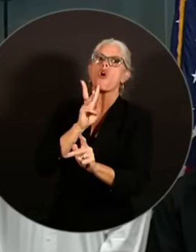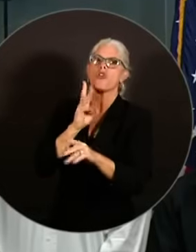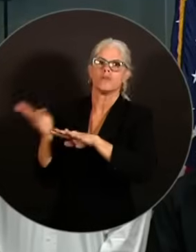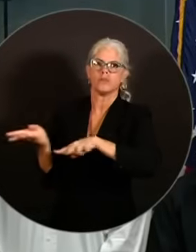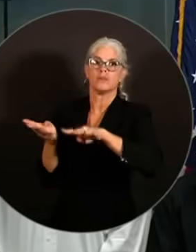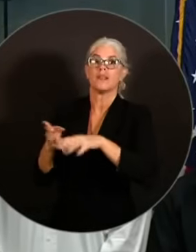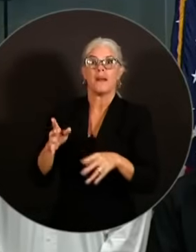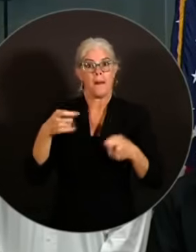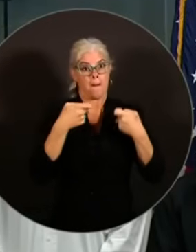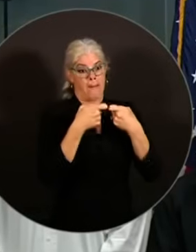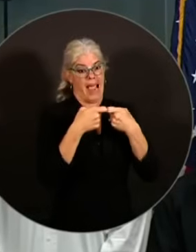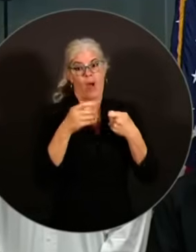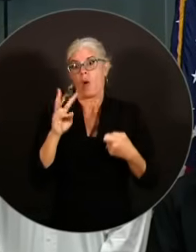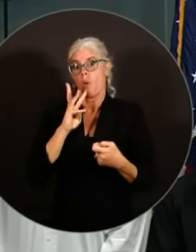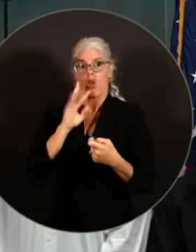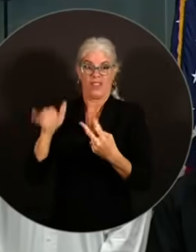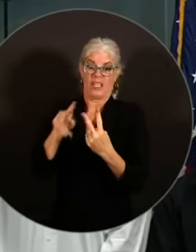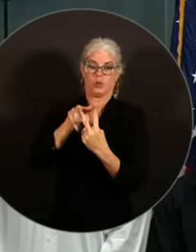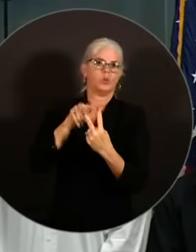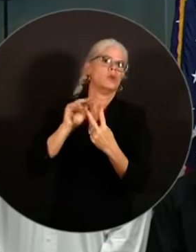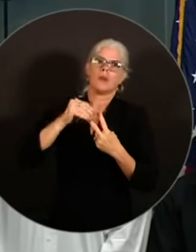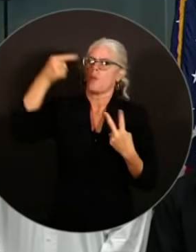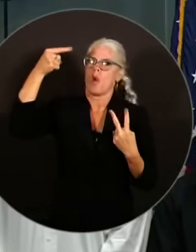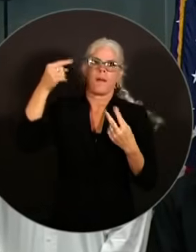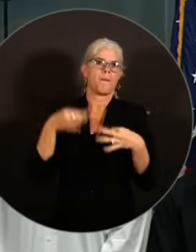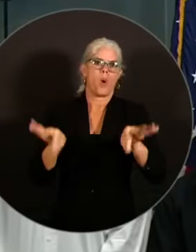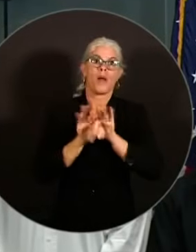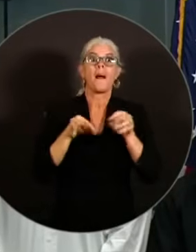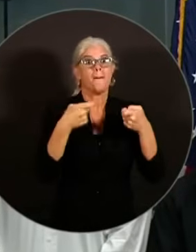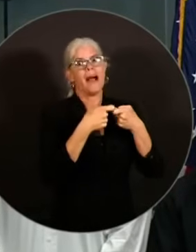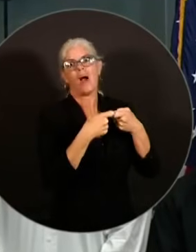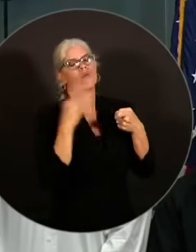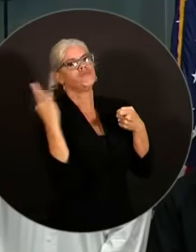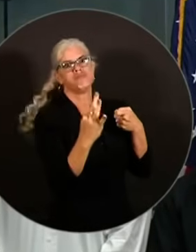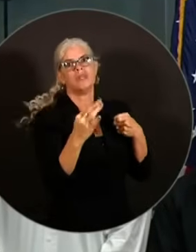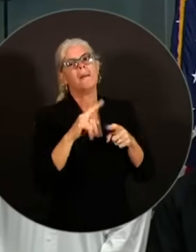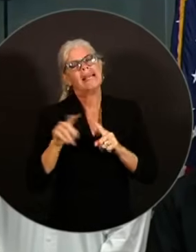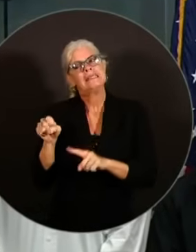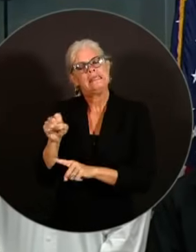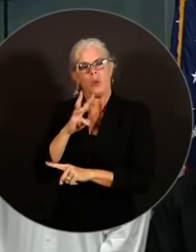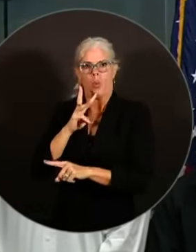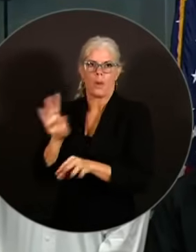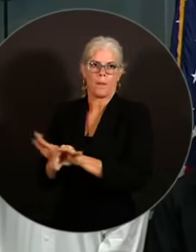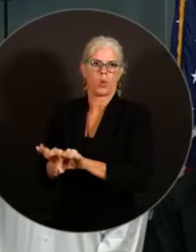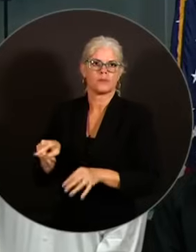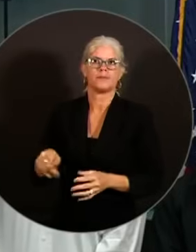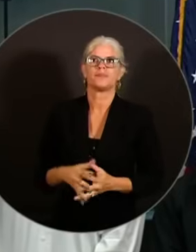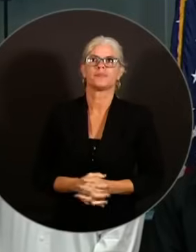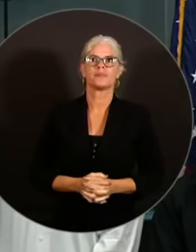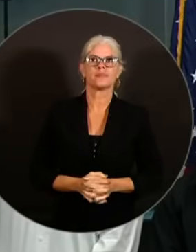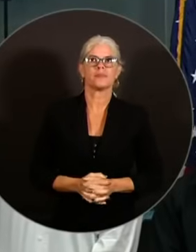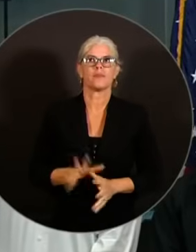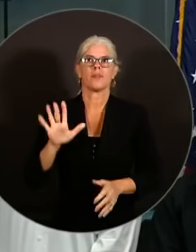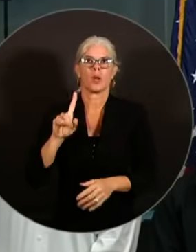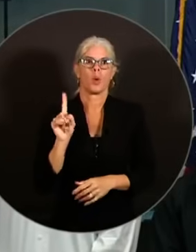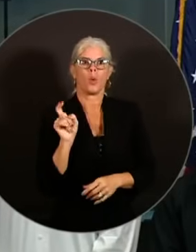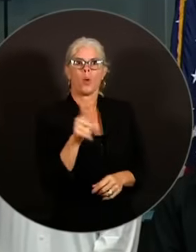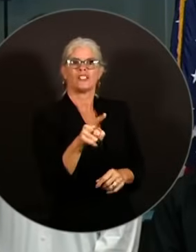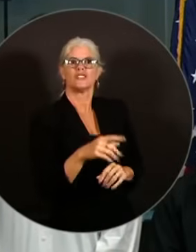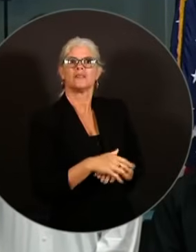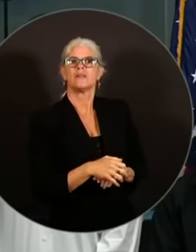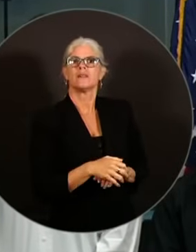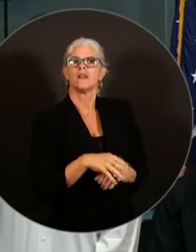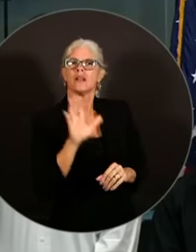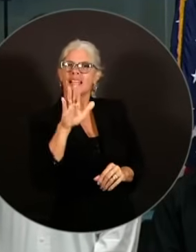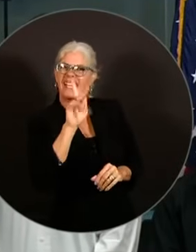are right there together. We can do a lot with power, but we got to have water. Are you aware of any impacts to the Kinder Morgan Central Florida